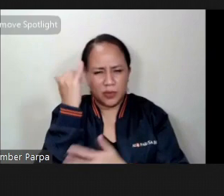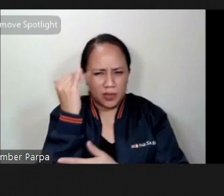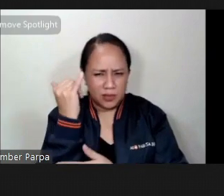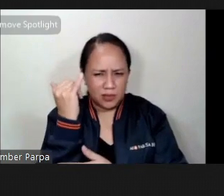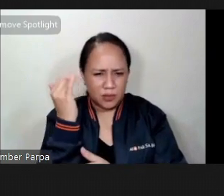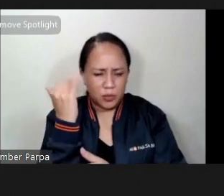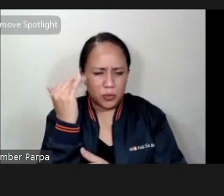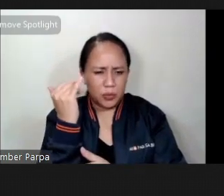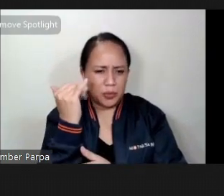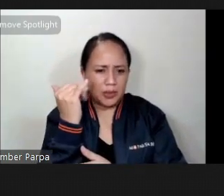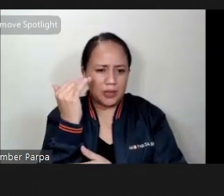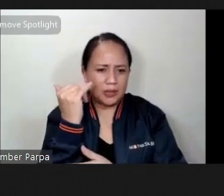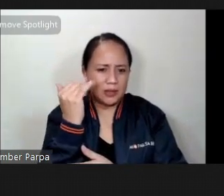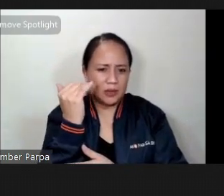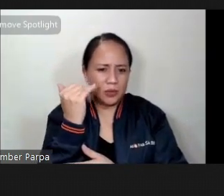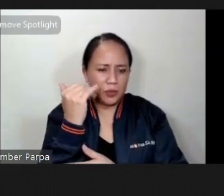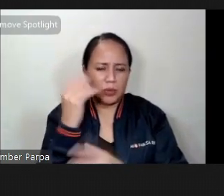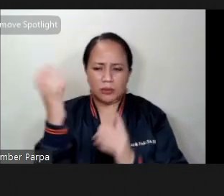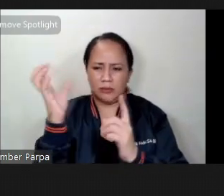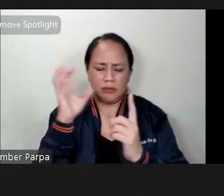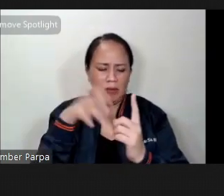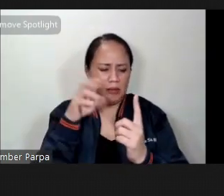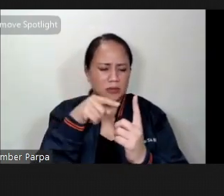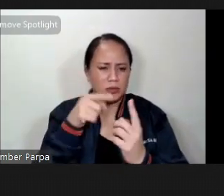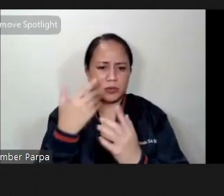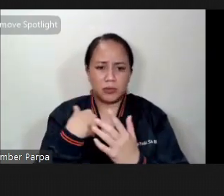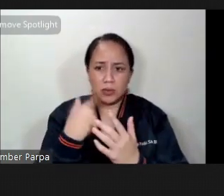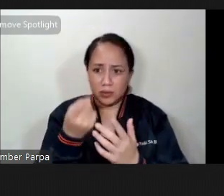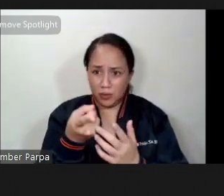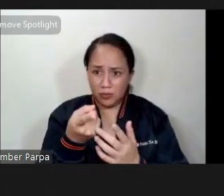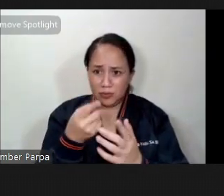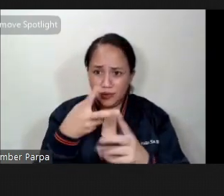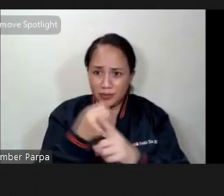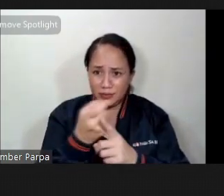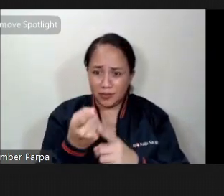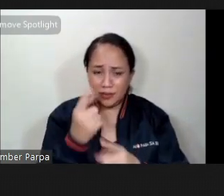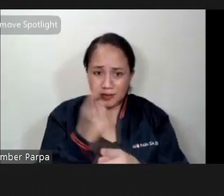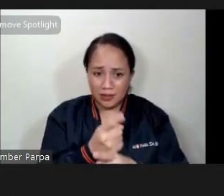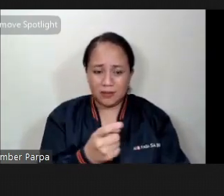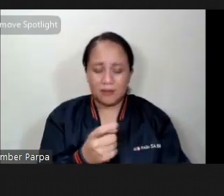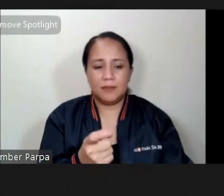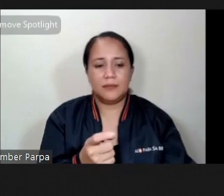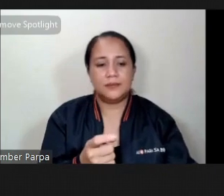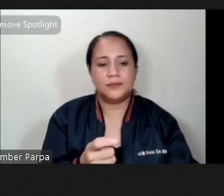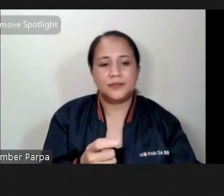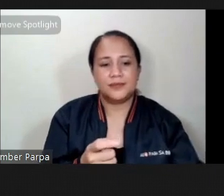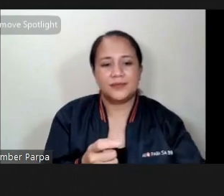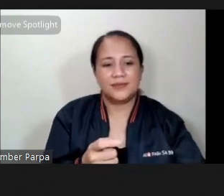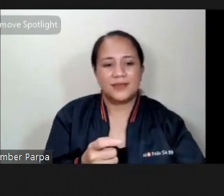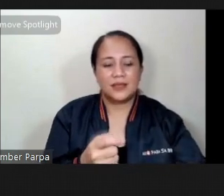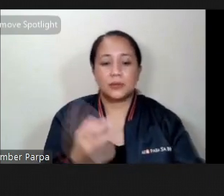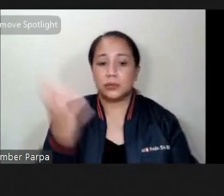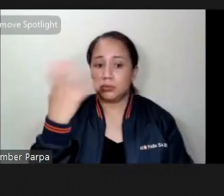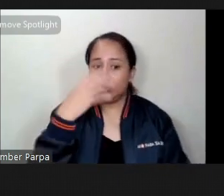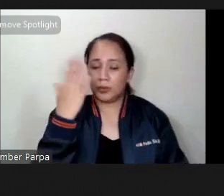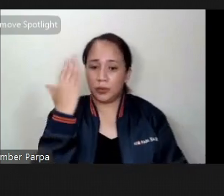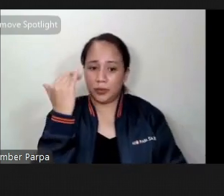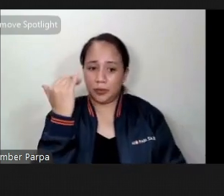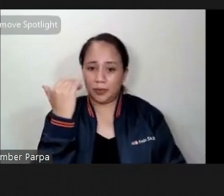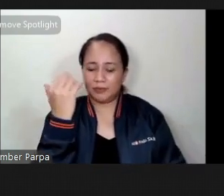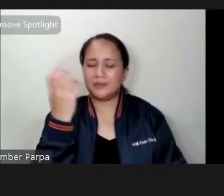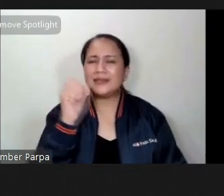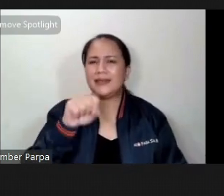bakit? Bakit pati sa'yo nagalit? Eh, di ba biktima ka? Siyempre magagalit sila. Of course, they'll get